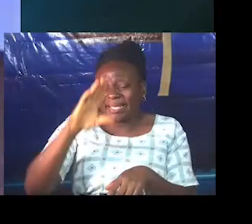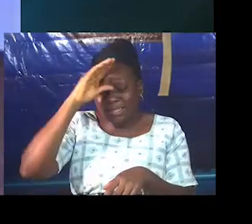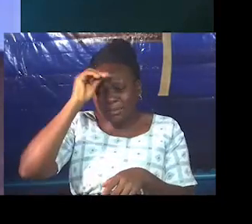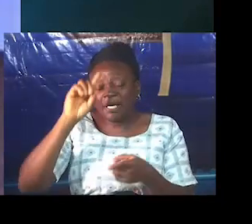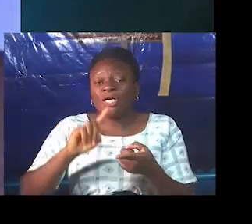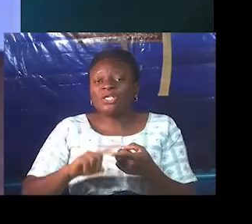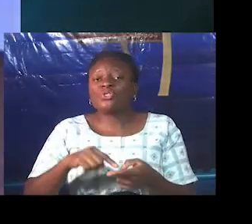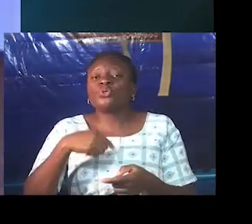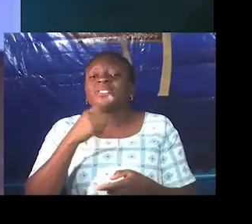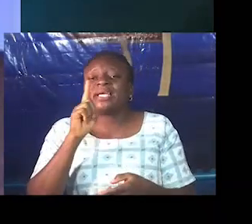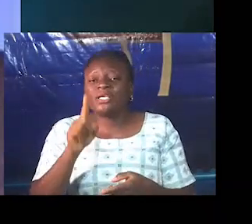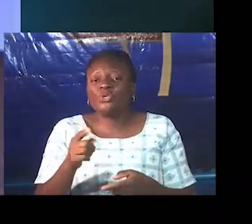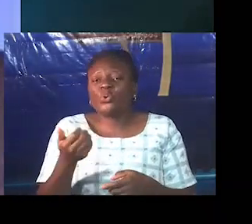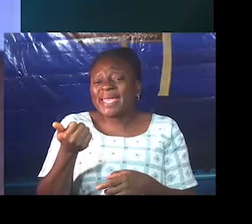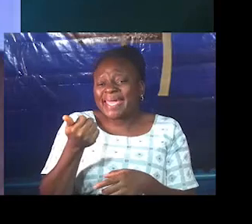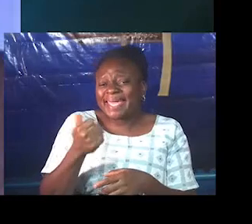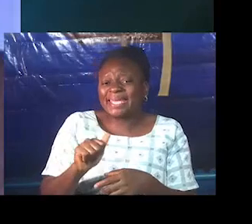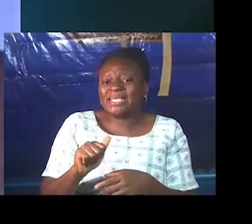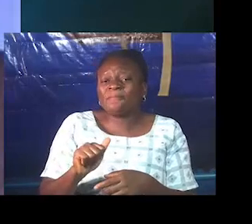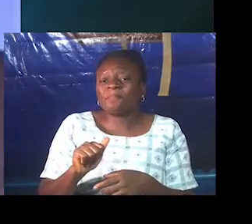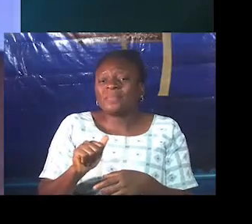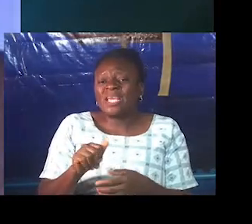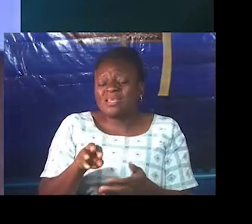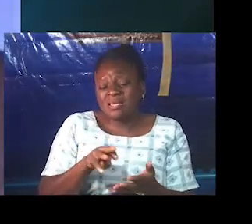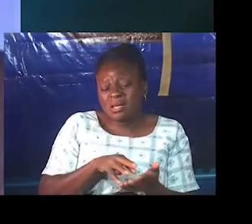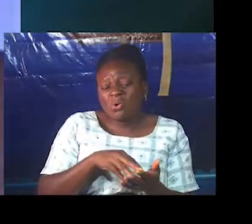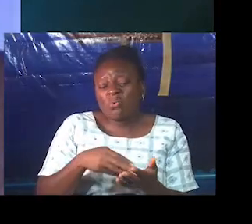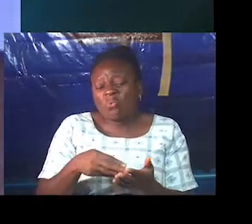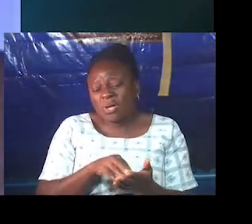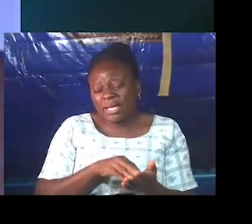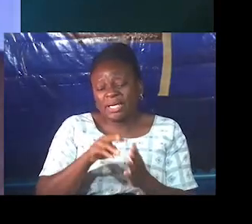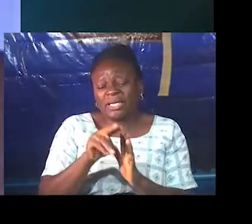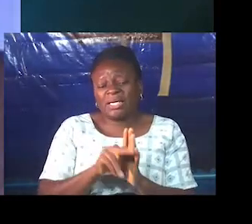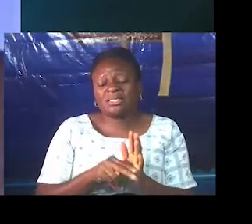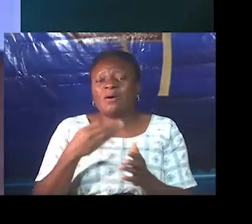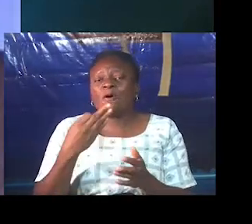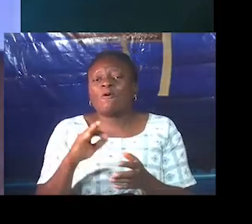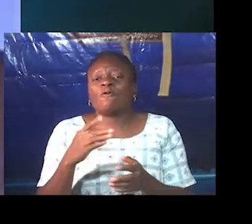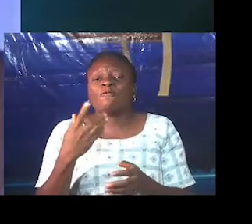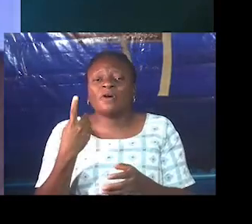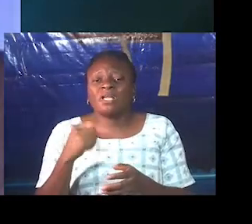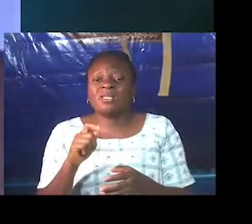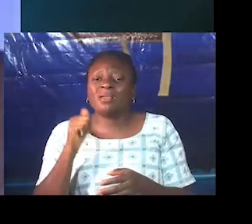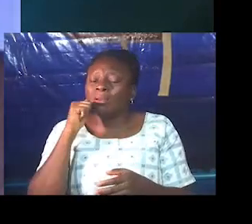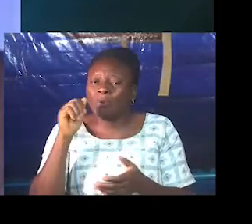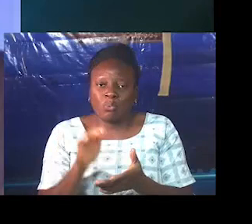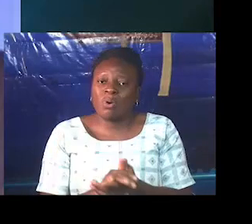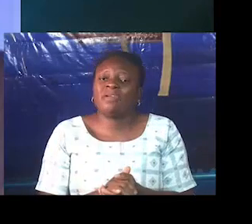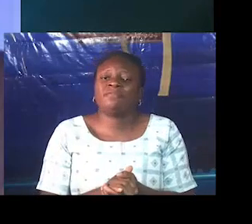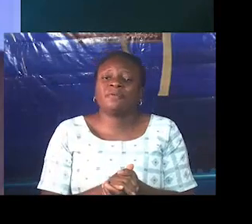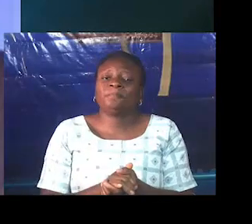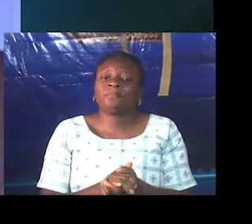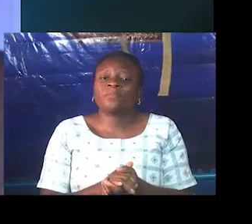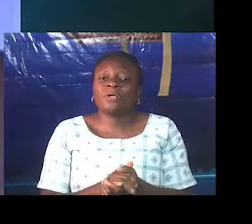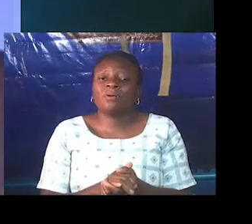in between a man and his wife. If he has nothing else to tell you, stop going there. If there is no other fellowship to